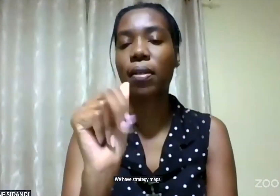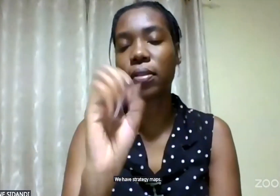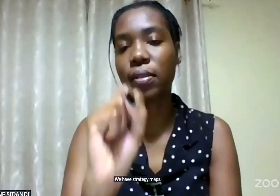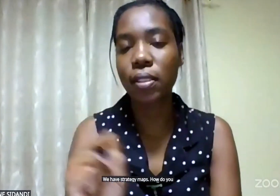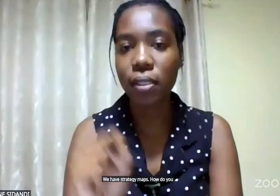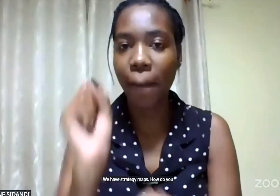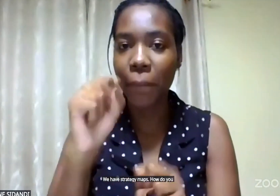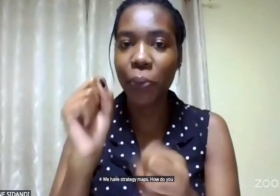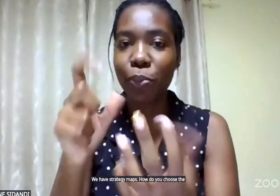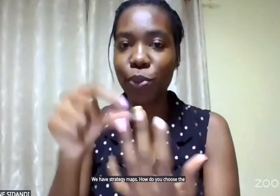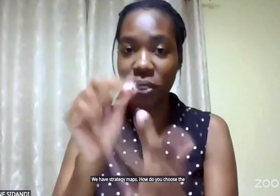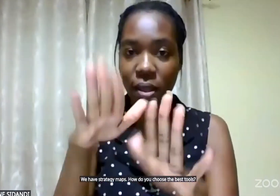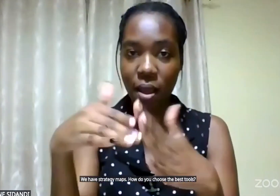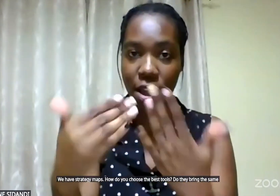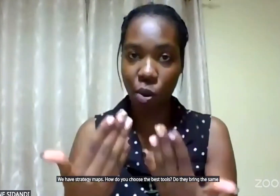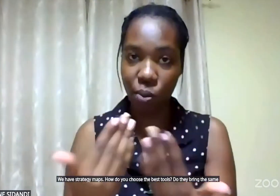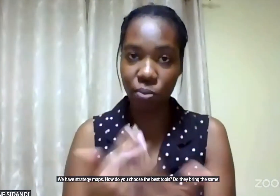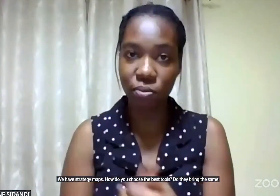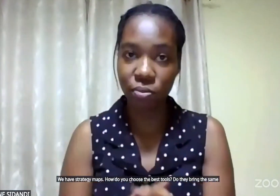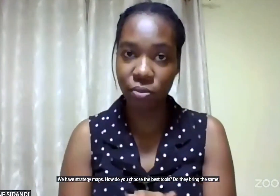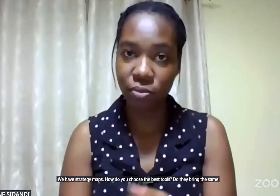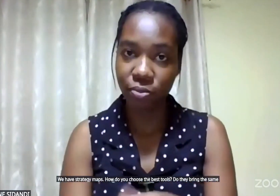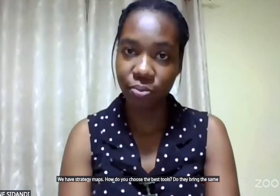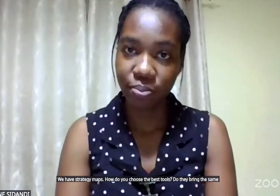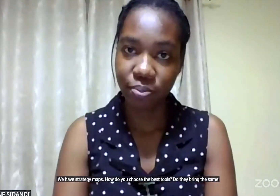the best tool? Do they bring the same?